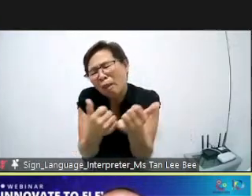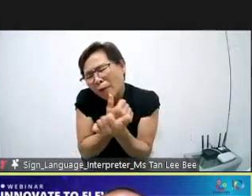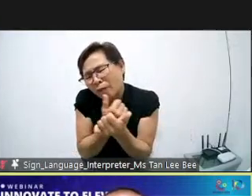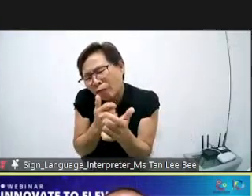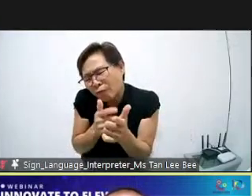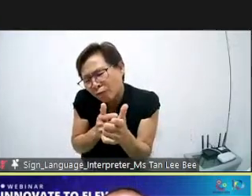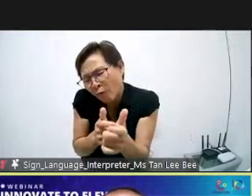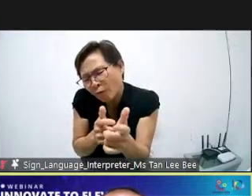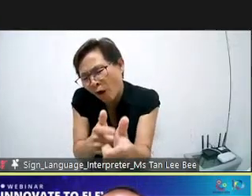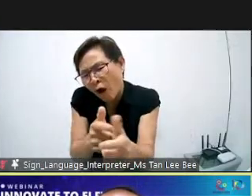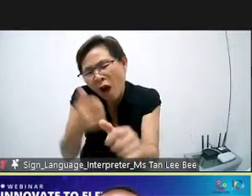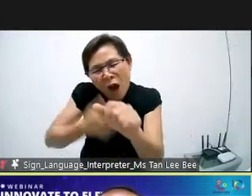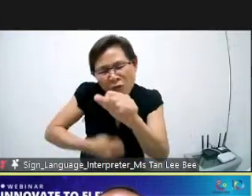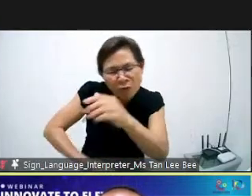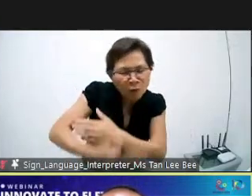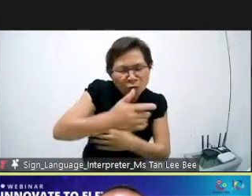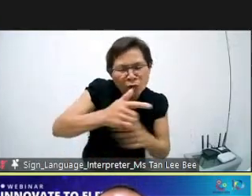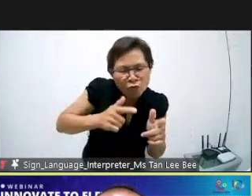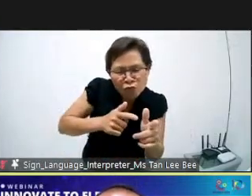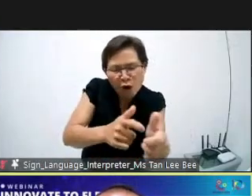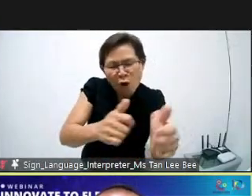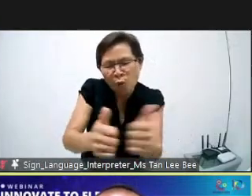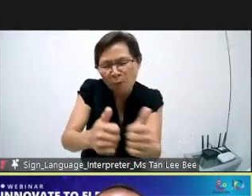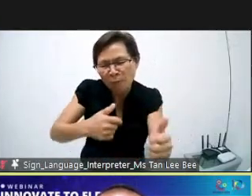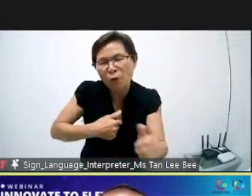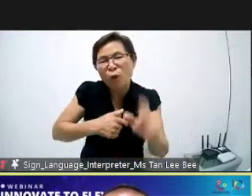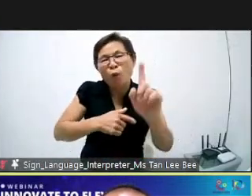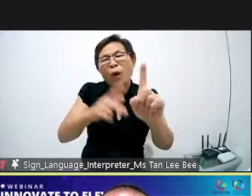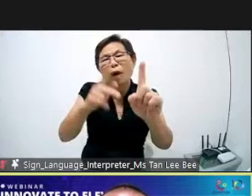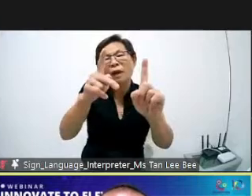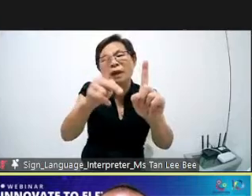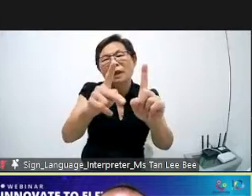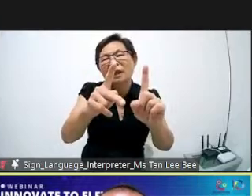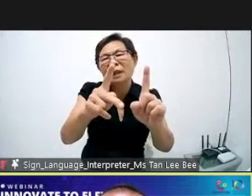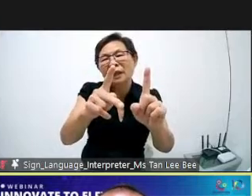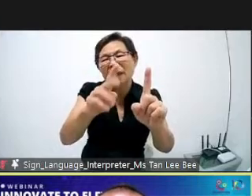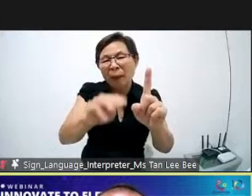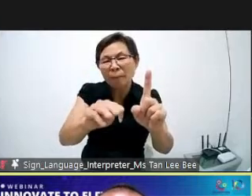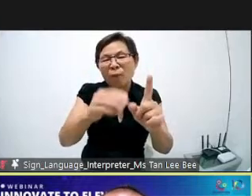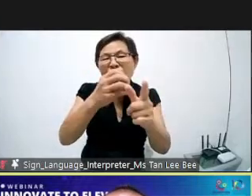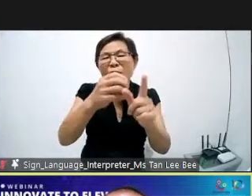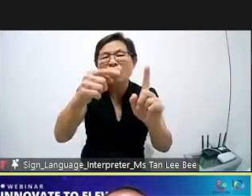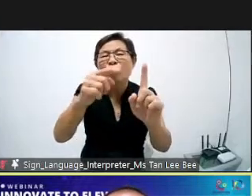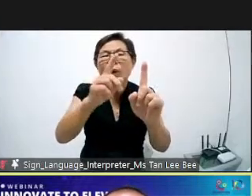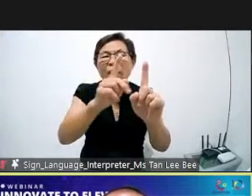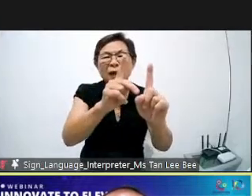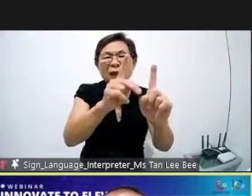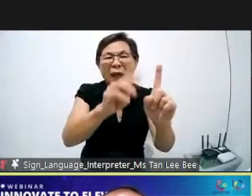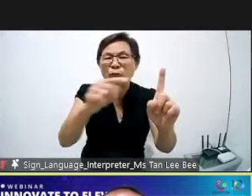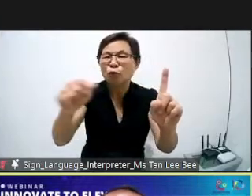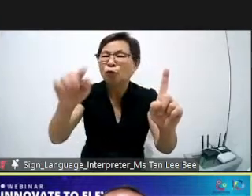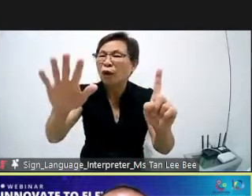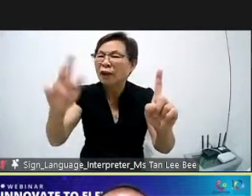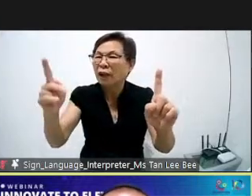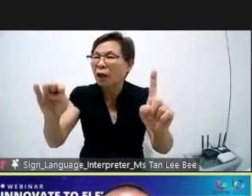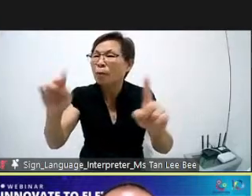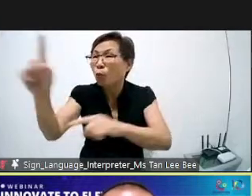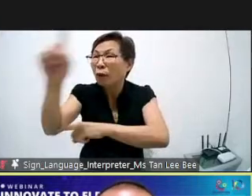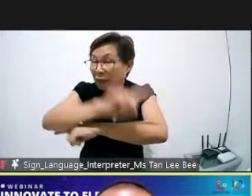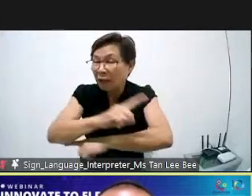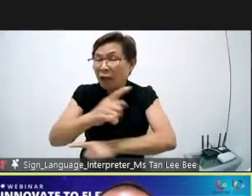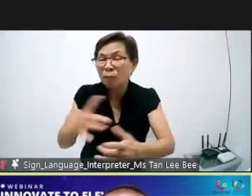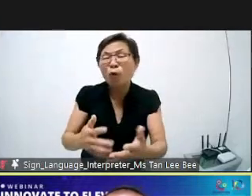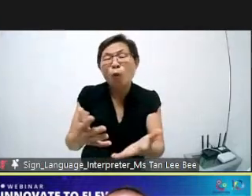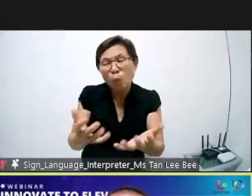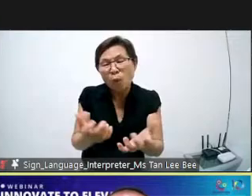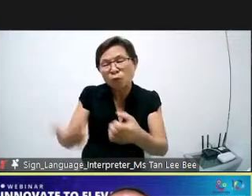Every morning she will run with me 1 kilo or 2 until to 5 km per day. She also want to join a fun